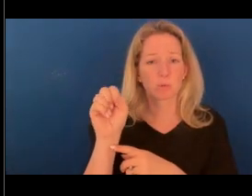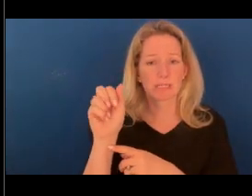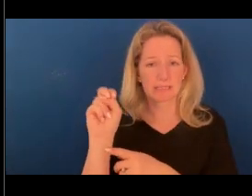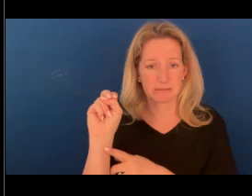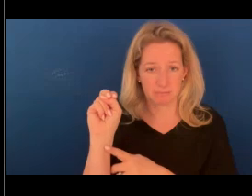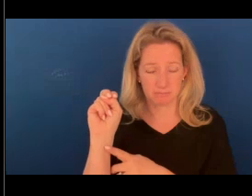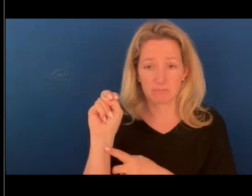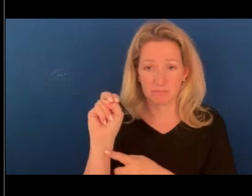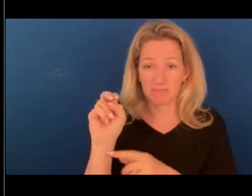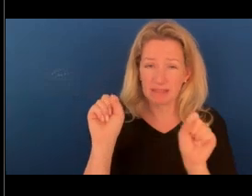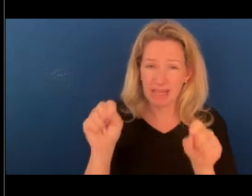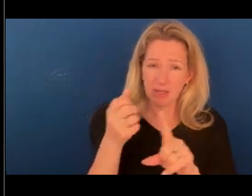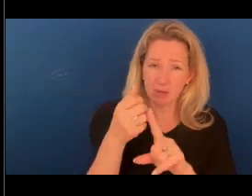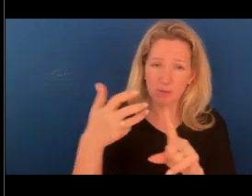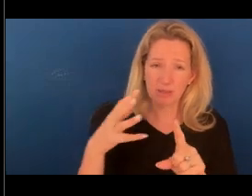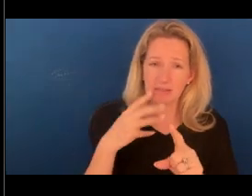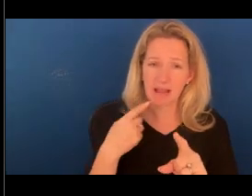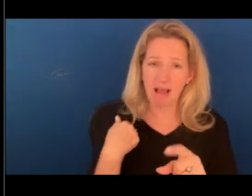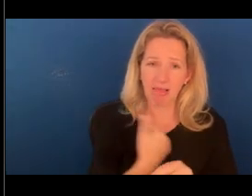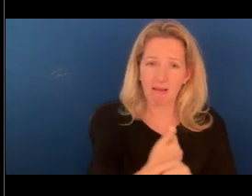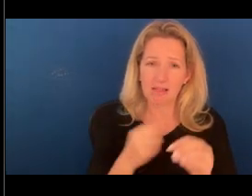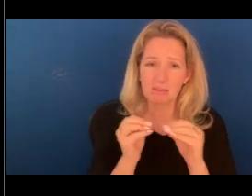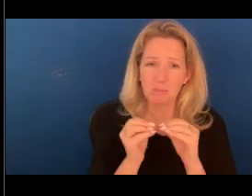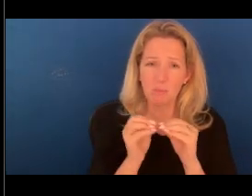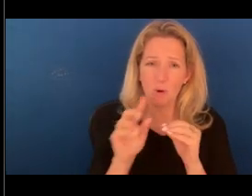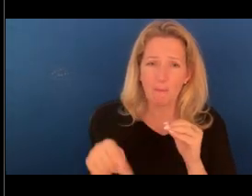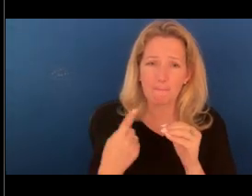us a little bit more about the